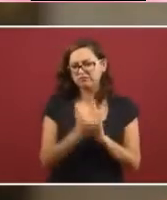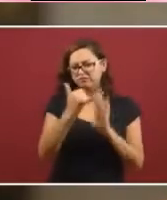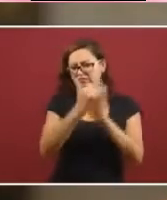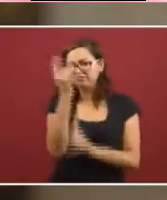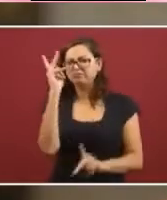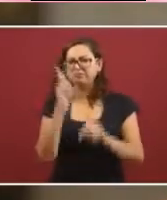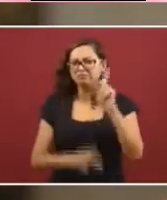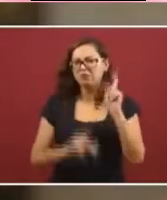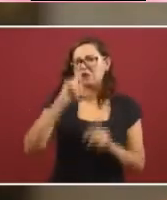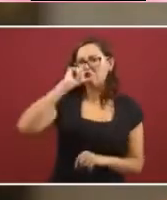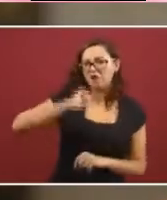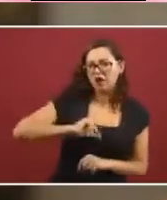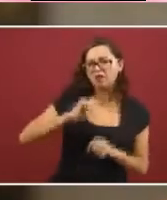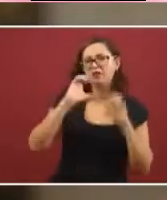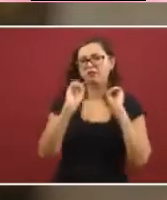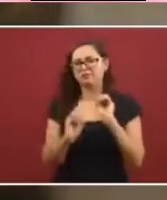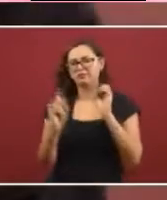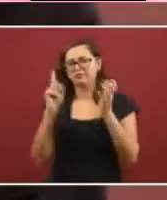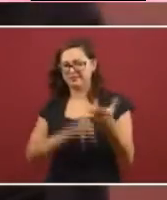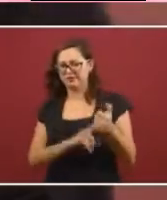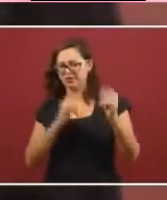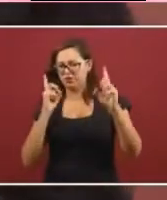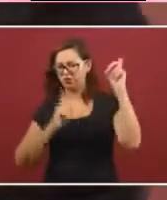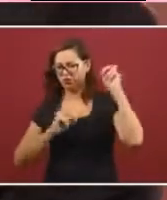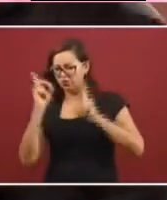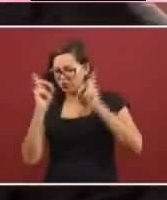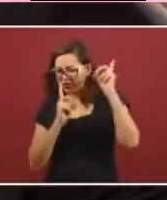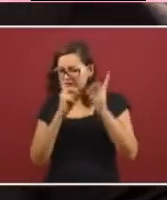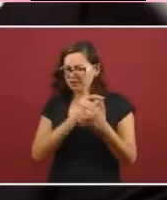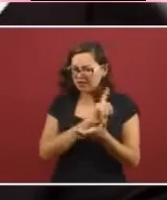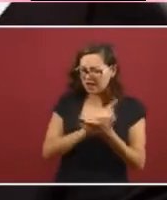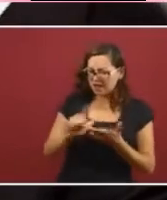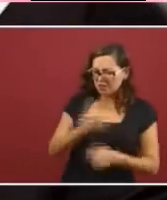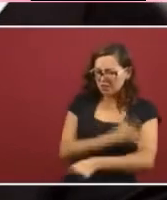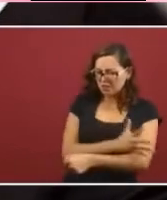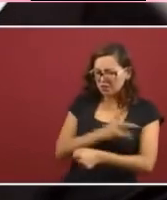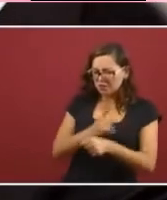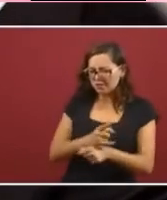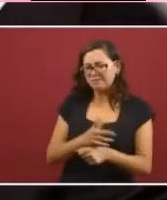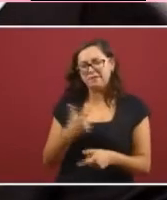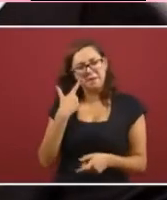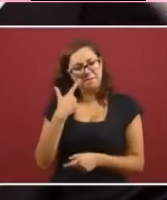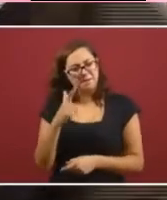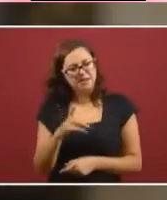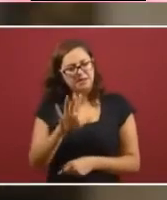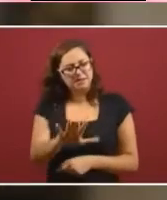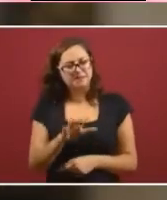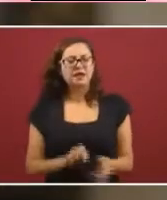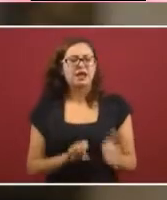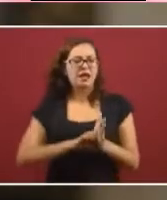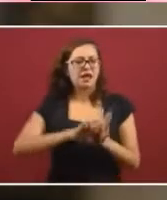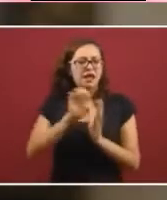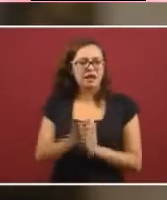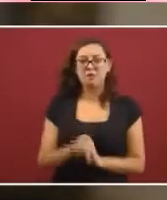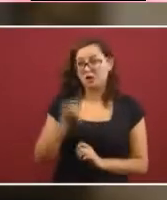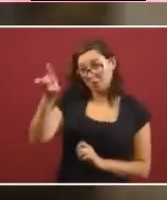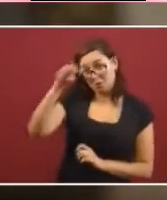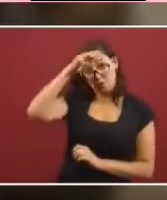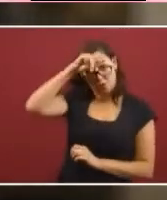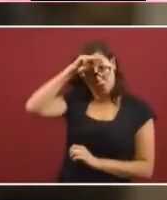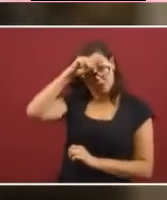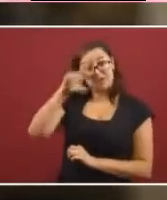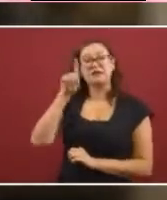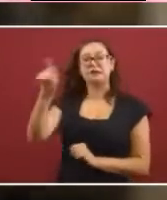¿cuál sería su comentario sobre lo siguiente? La semana pasada estuve en Monterrey y el clamor de la gente es ver terminada una